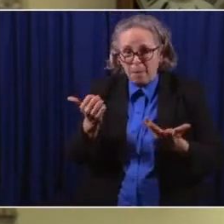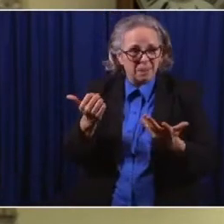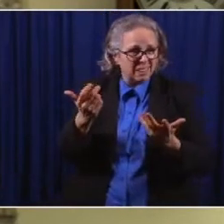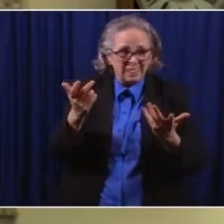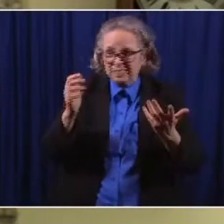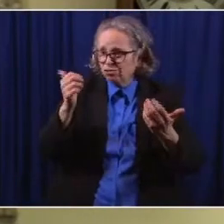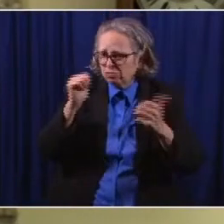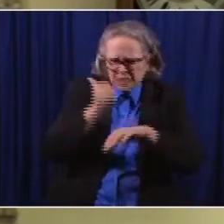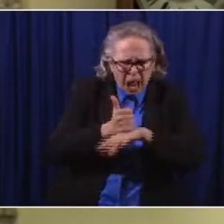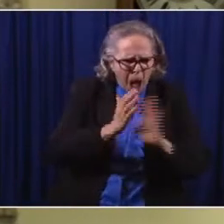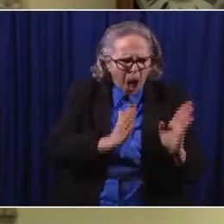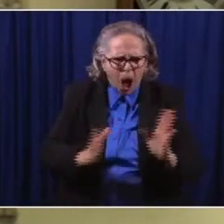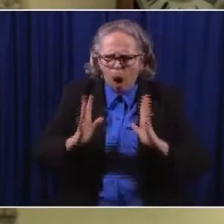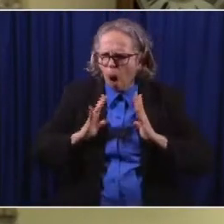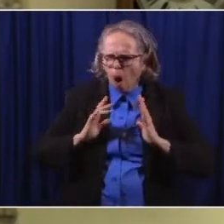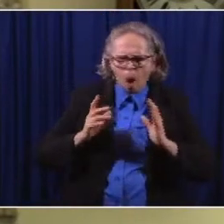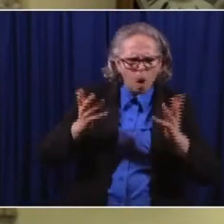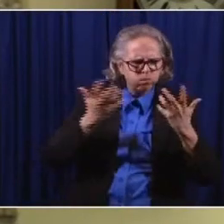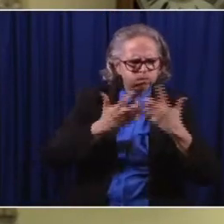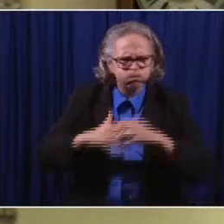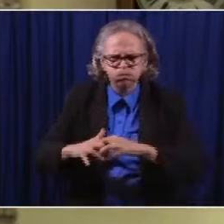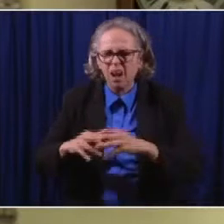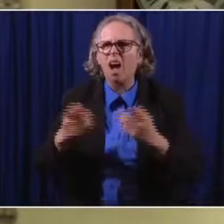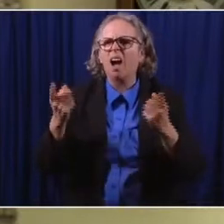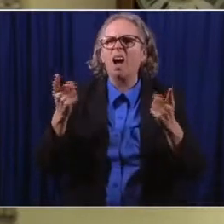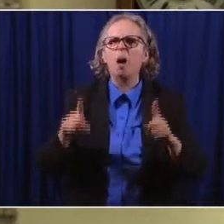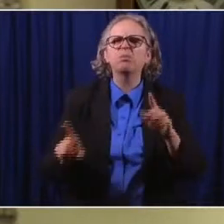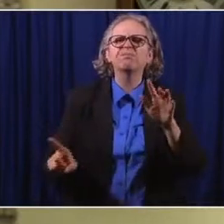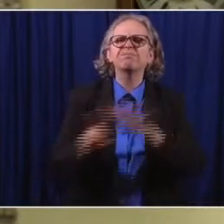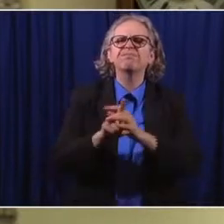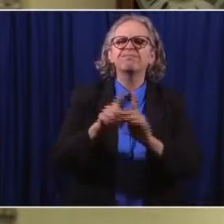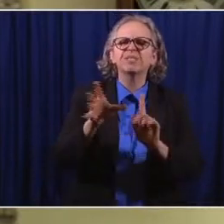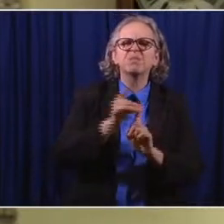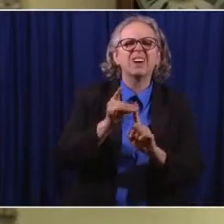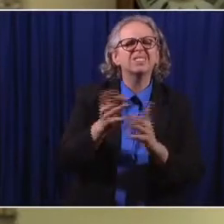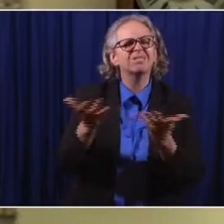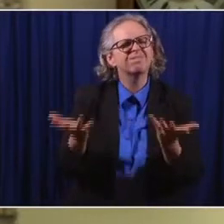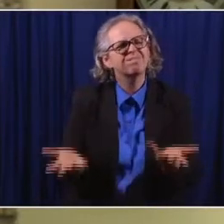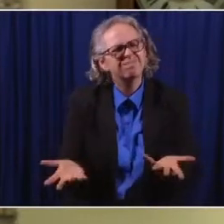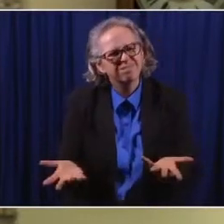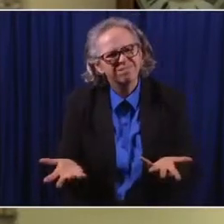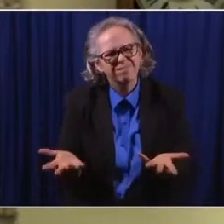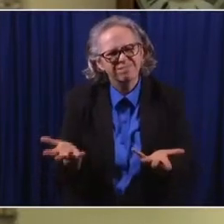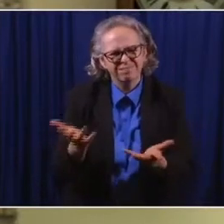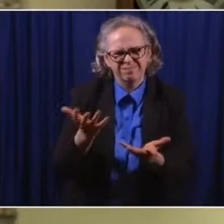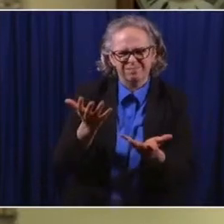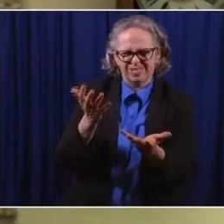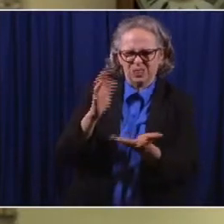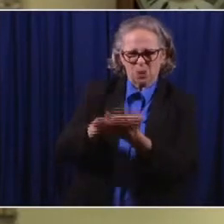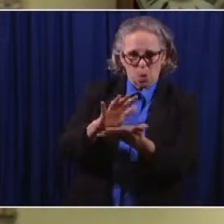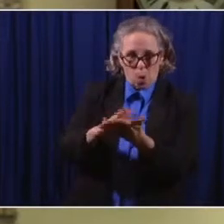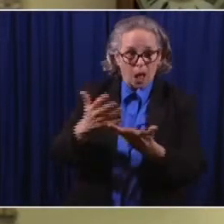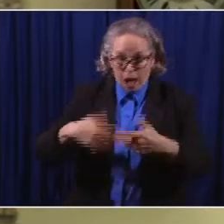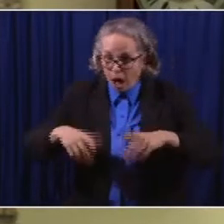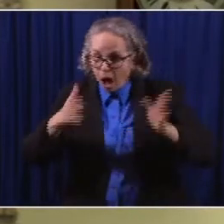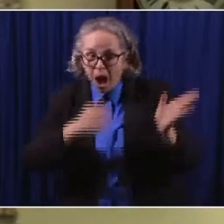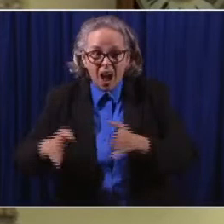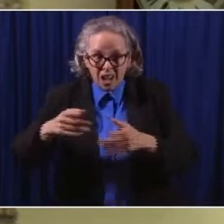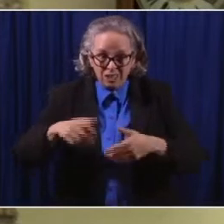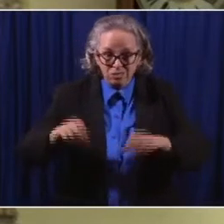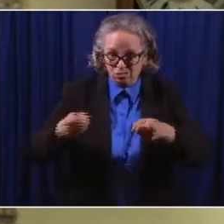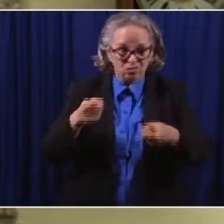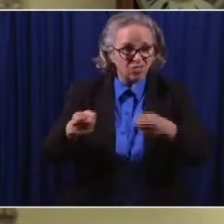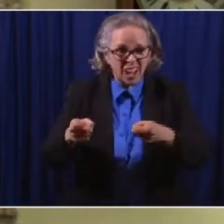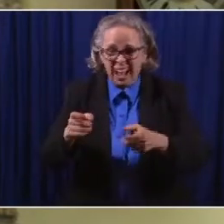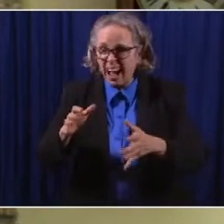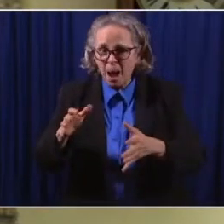to prevent the spread within their buildings. But schools cannot control what happens out in the local community. And what happens in